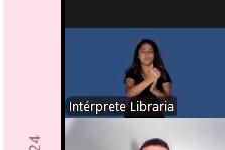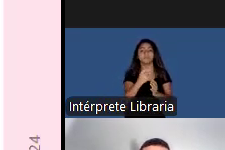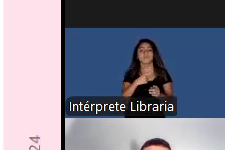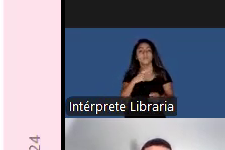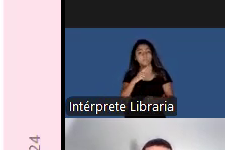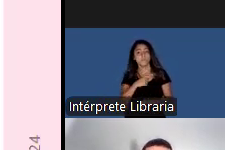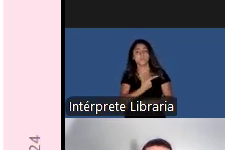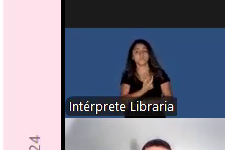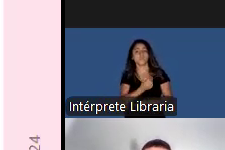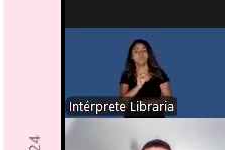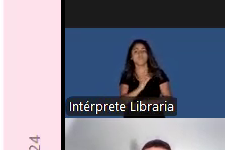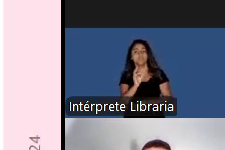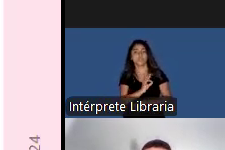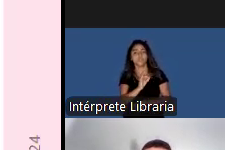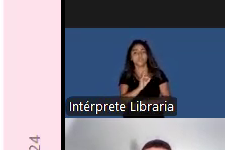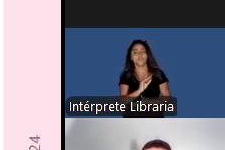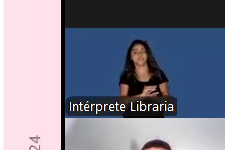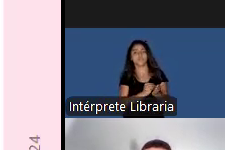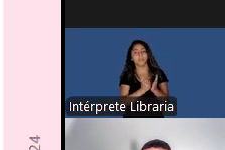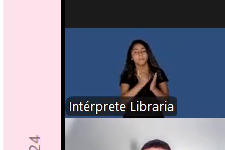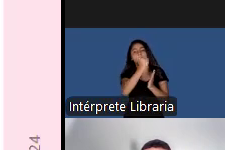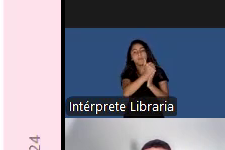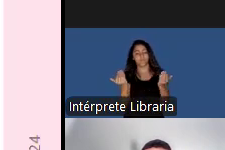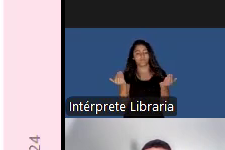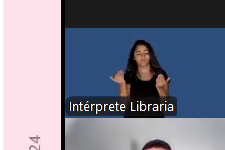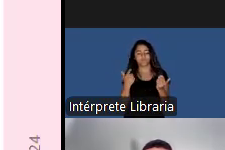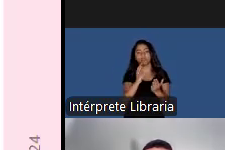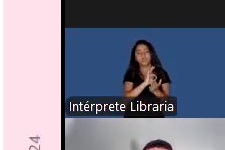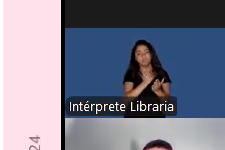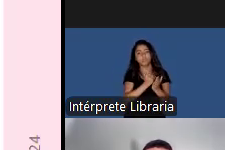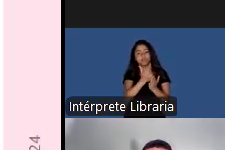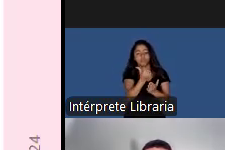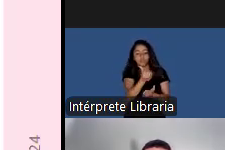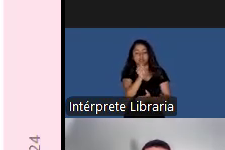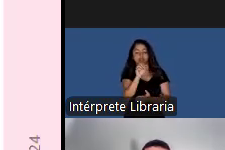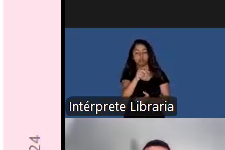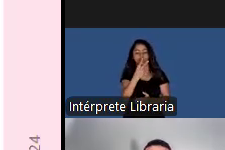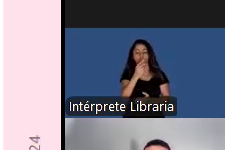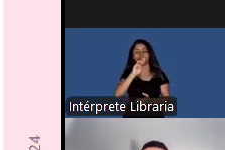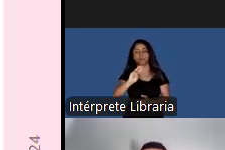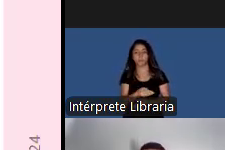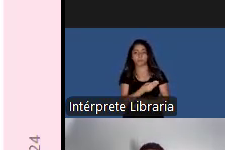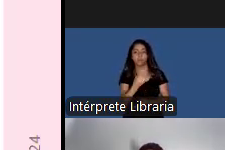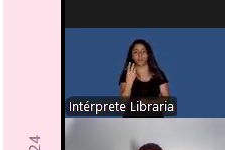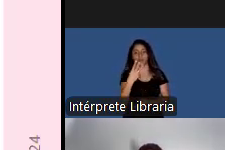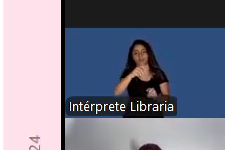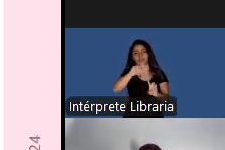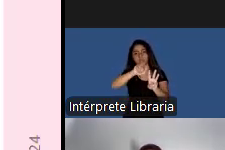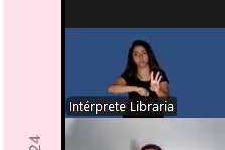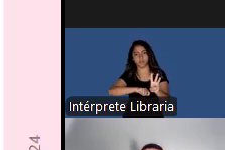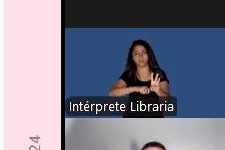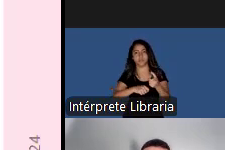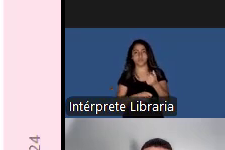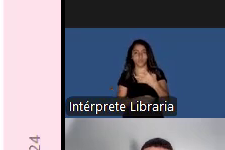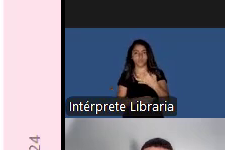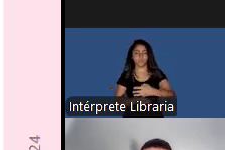quarter three of 2023, and 20% higher net revenue in the same period at 60.2